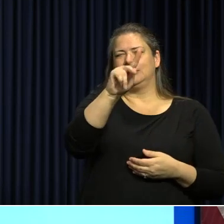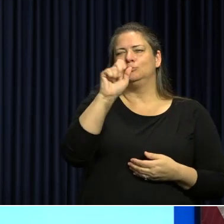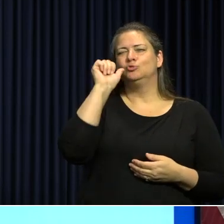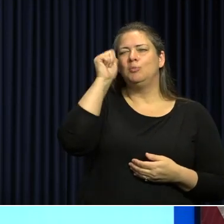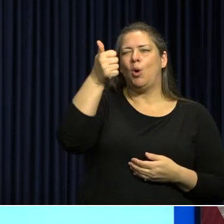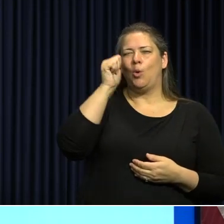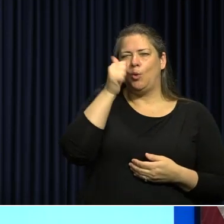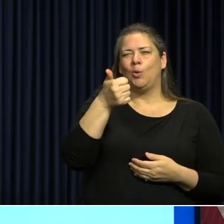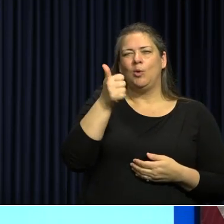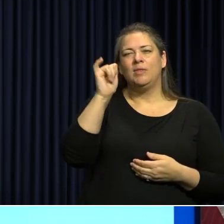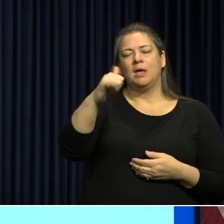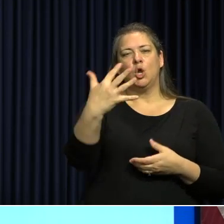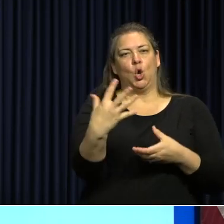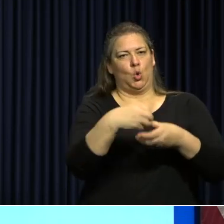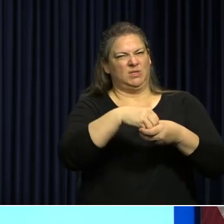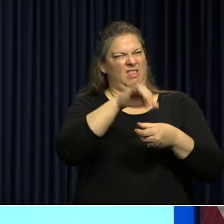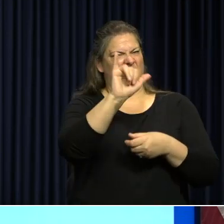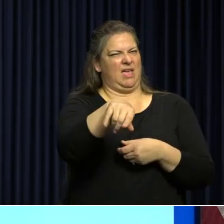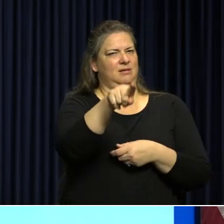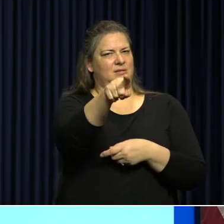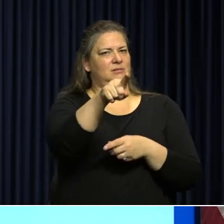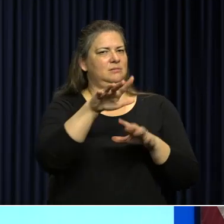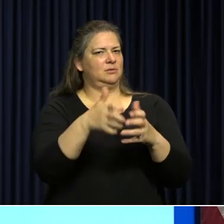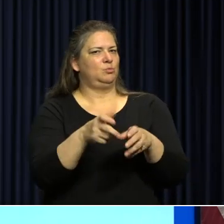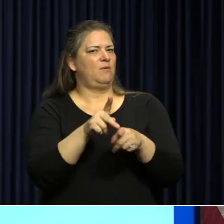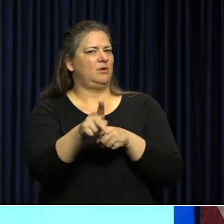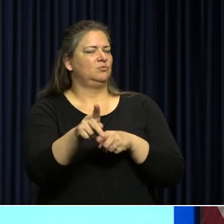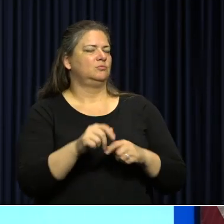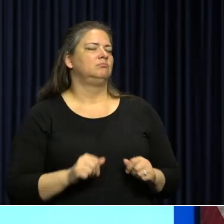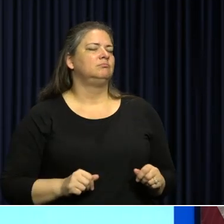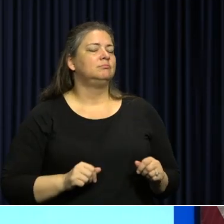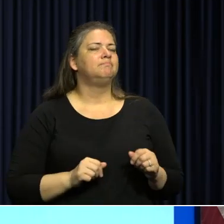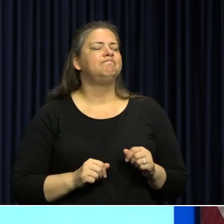that would include that profession. Let's see.